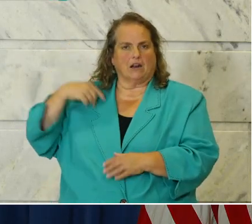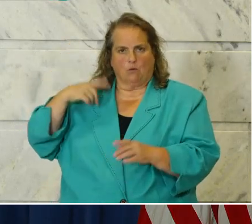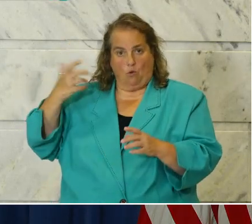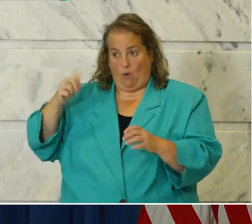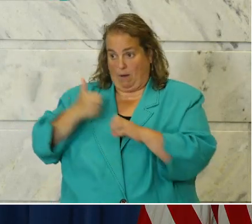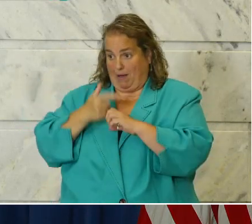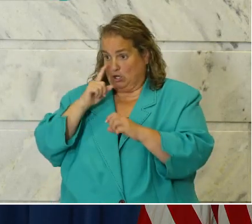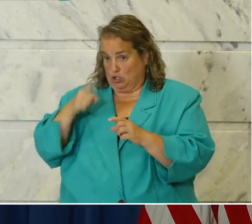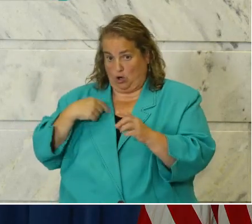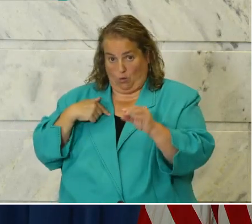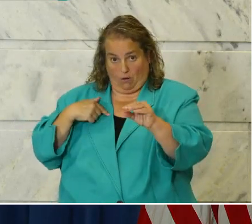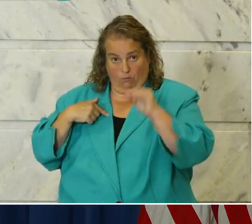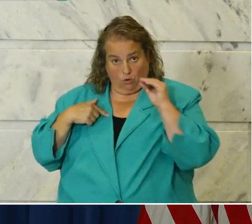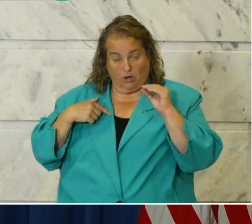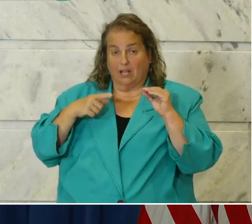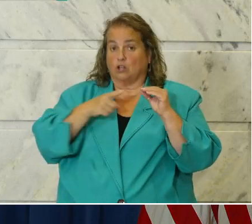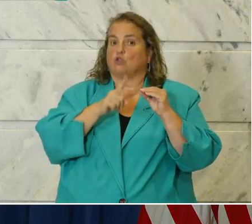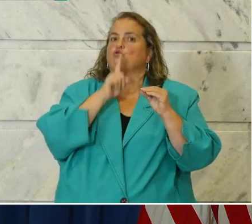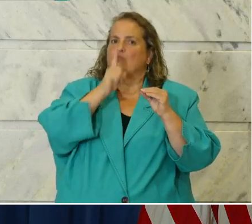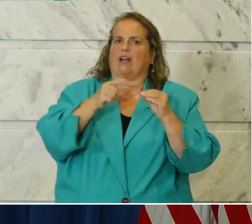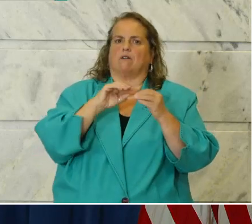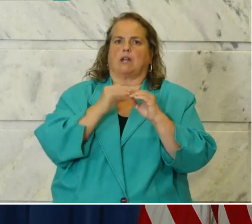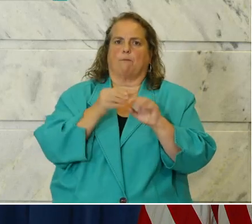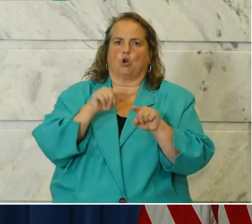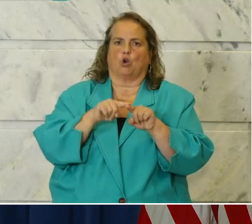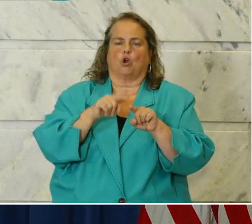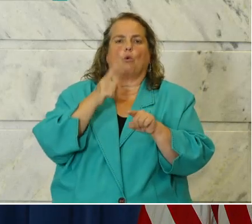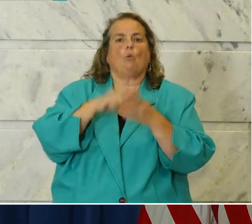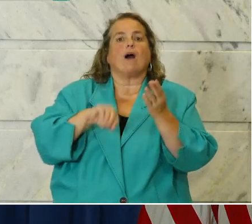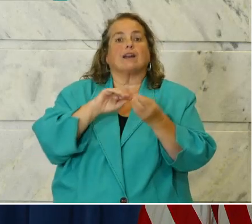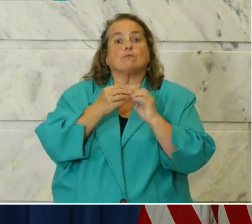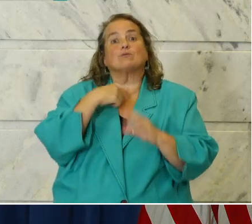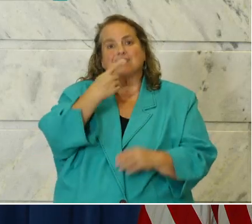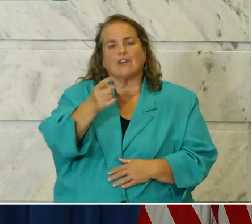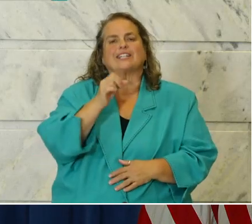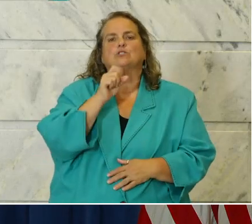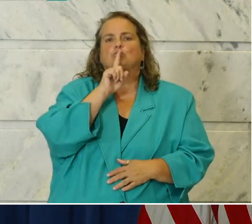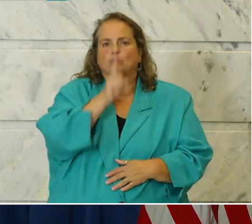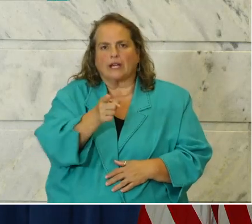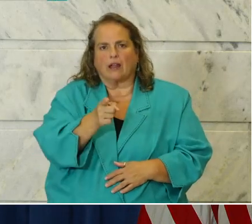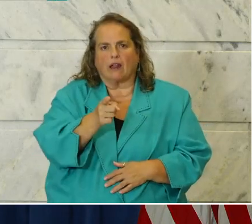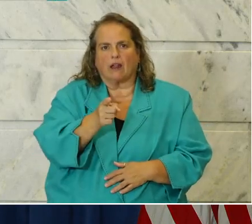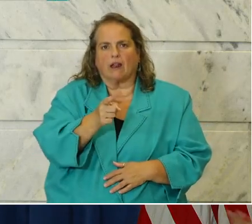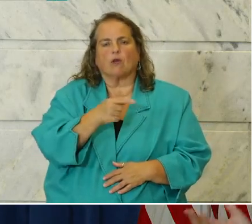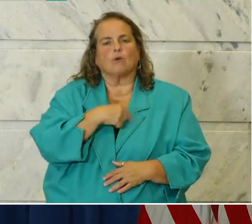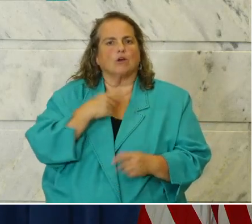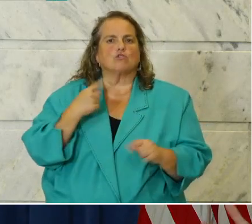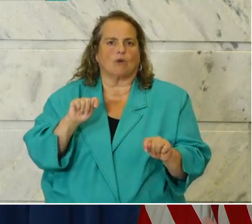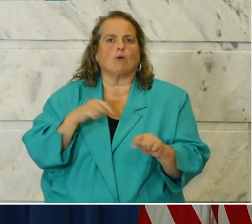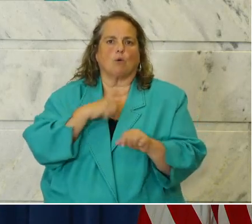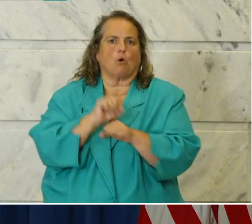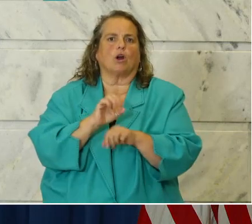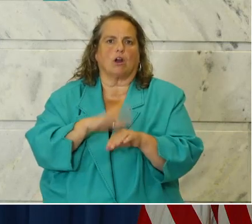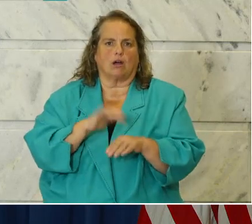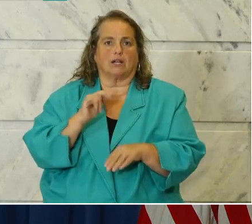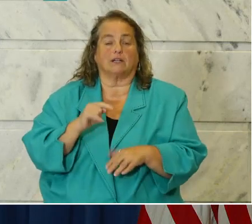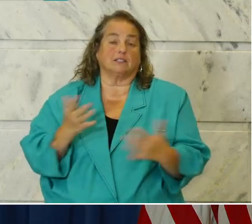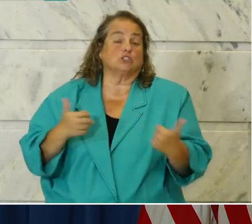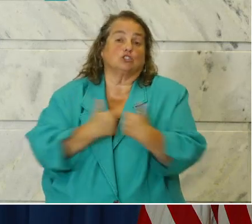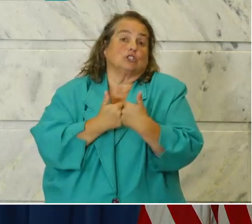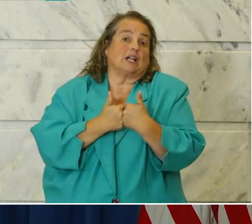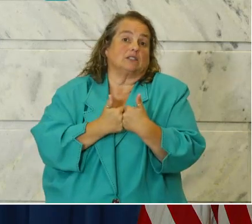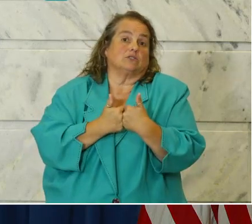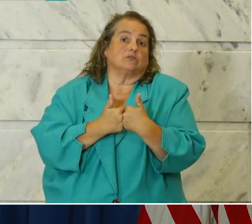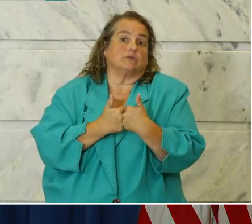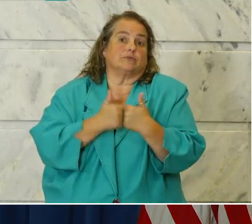that we know it's real and it's confirmed, and that it can be relied upon. Here's the challenge, though. I